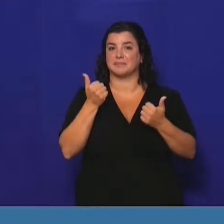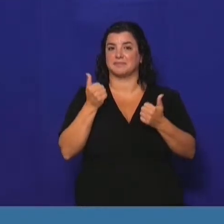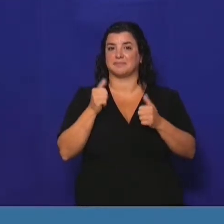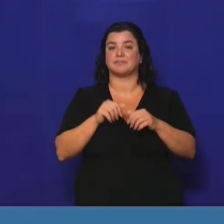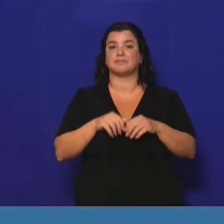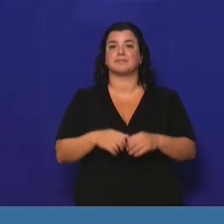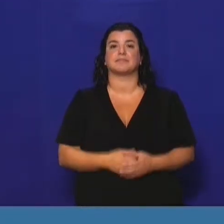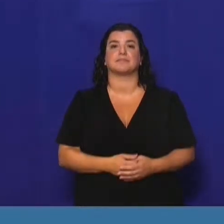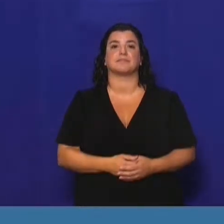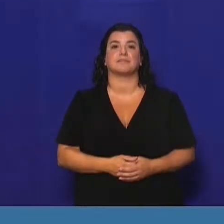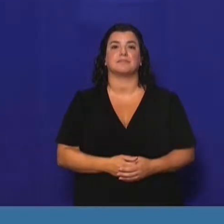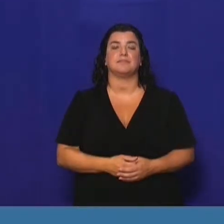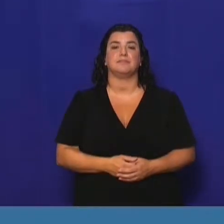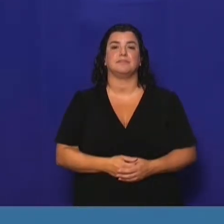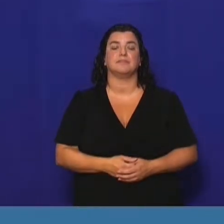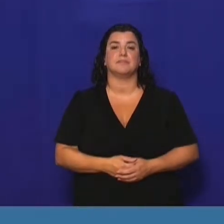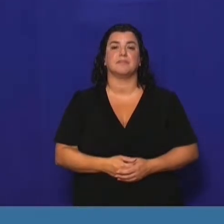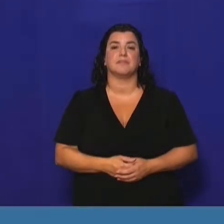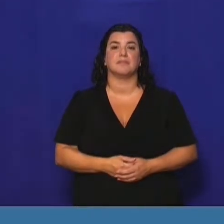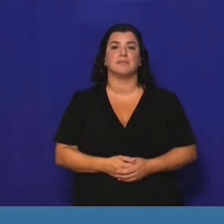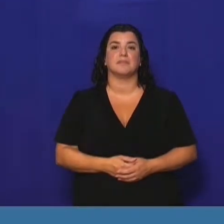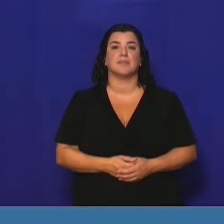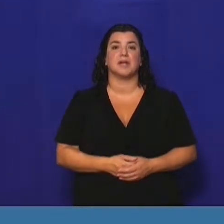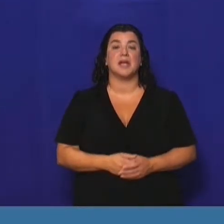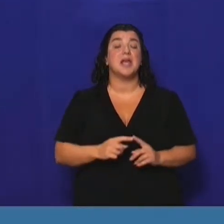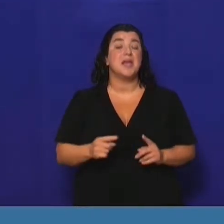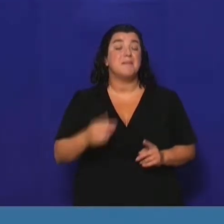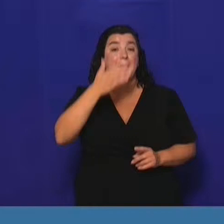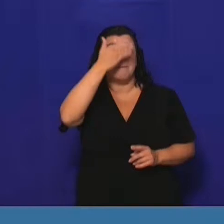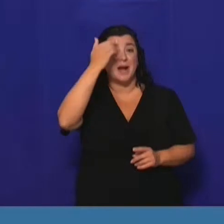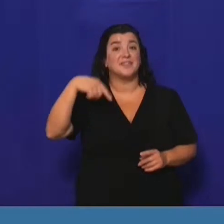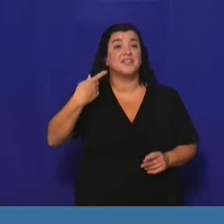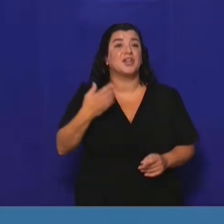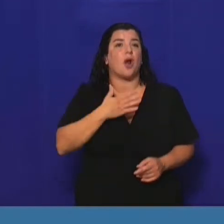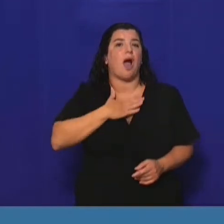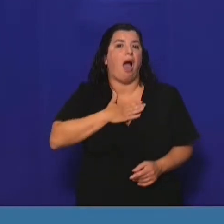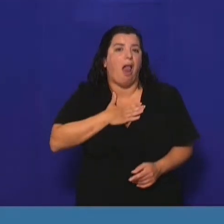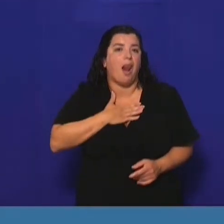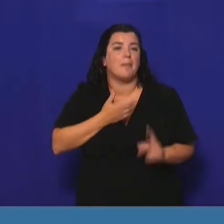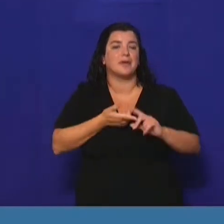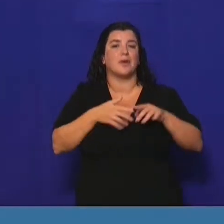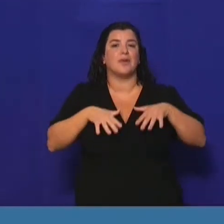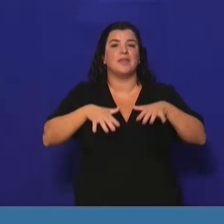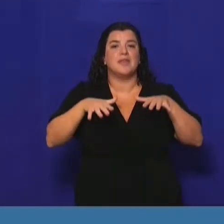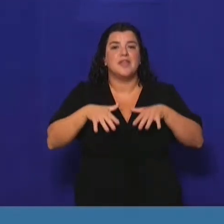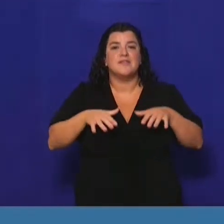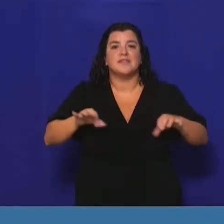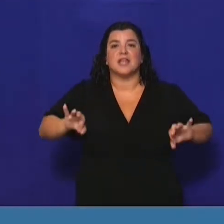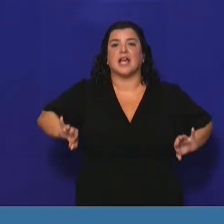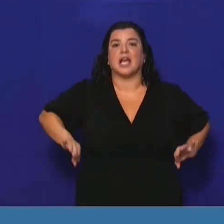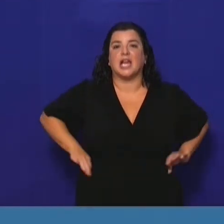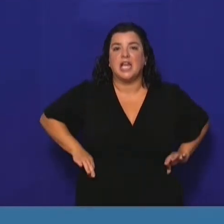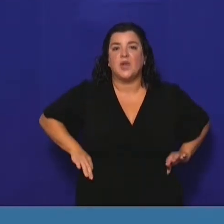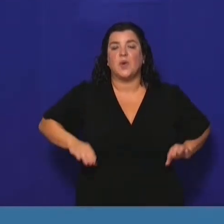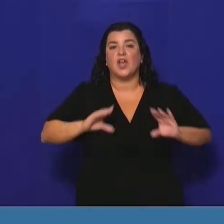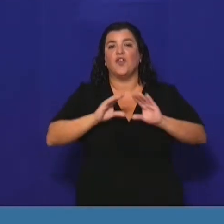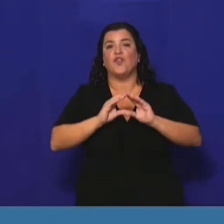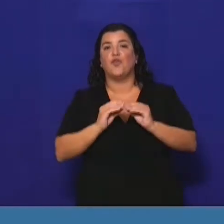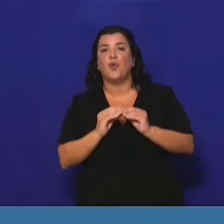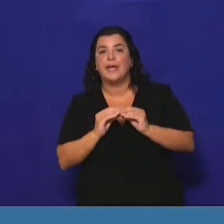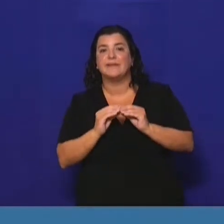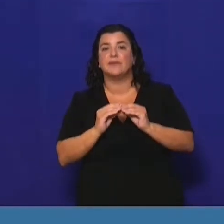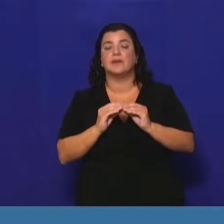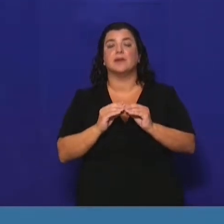li jittieħed mill-ikel. Però mart ieħor bħal mart ta' qalb, mart respiratorju, mart tal-kliwi, mart tal-fwiet, mart